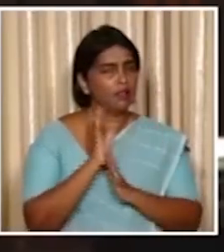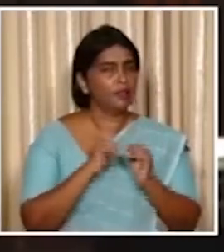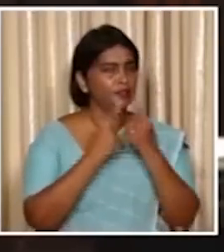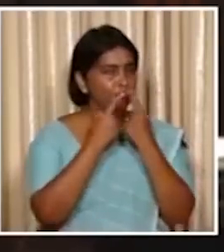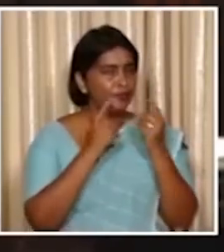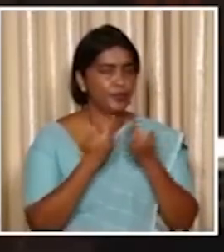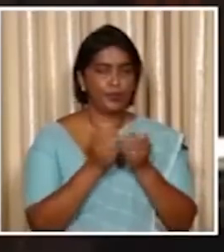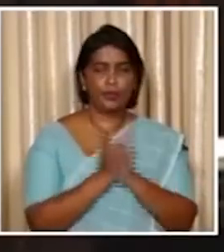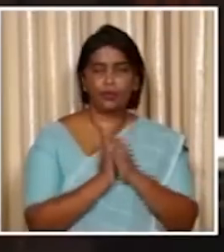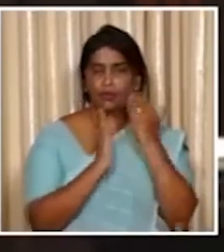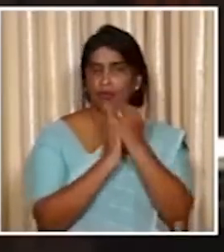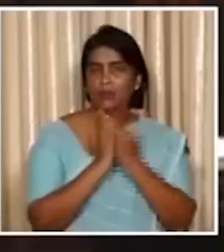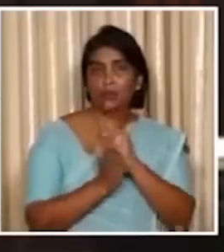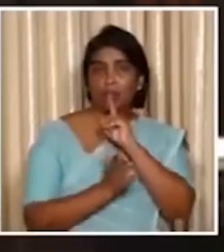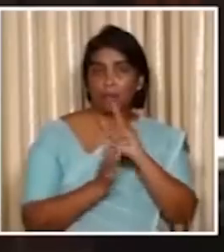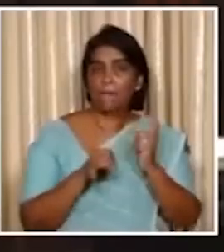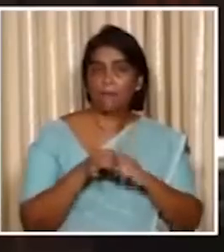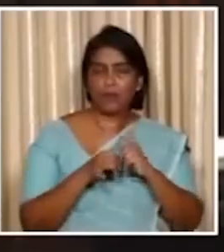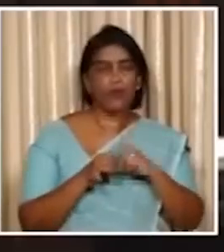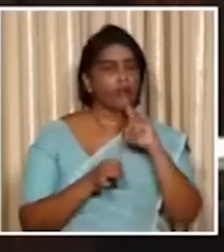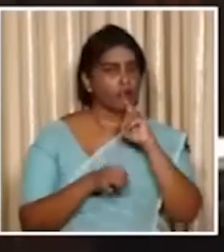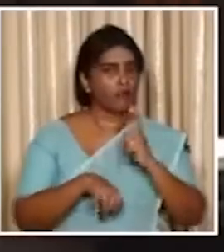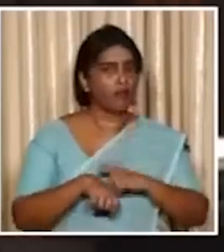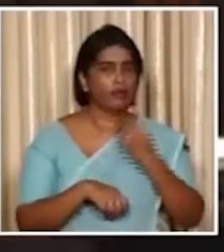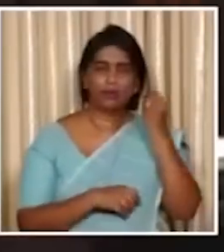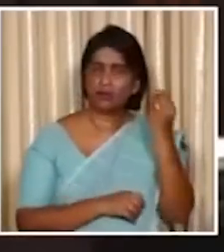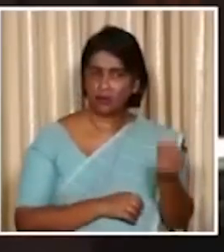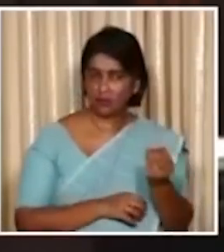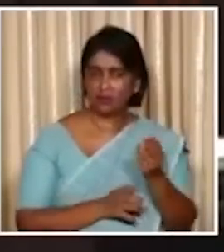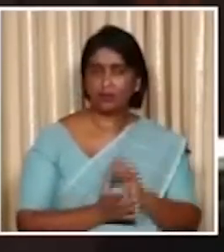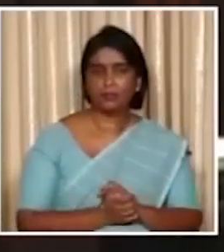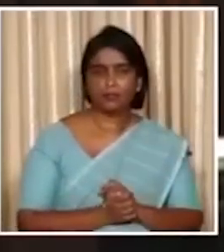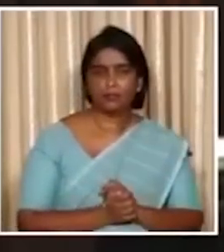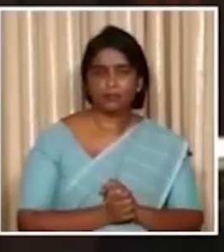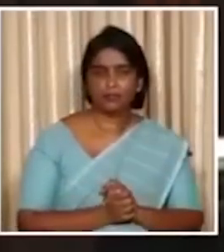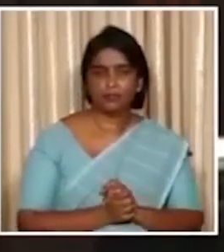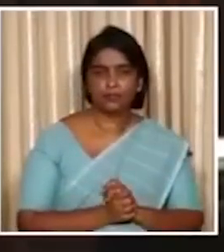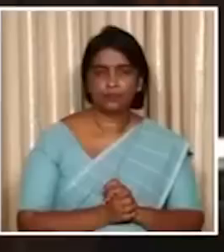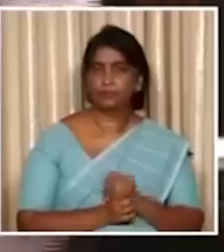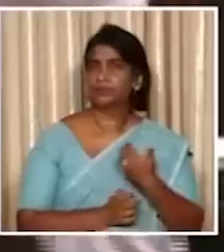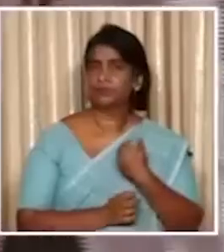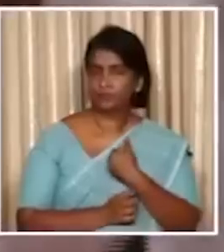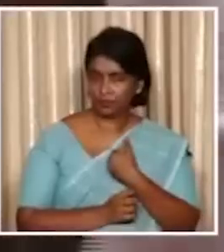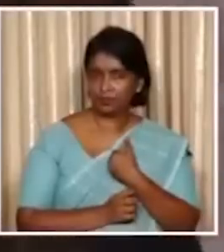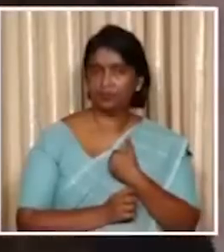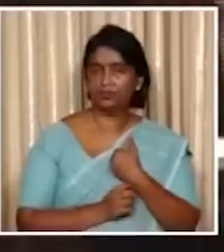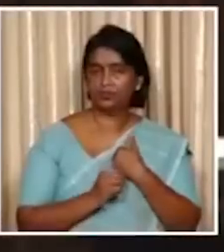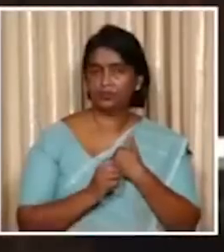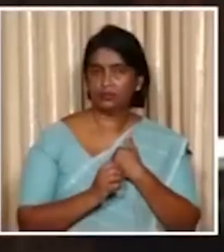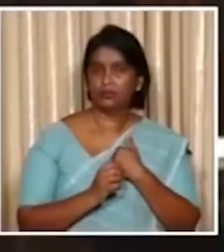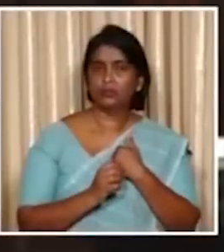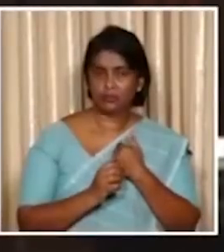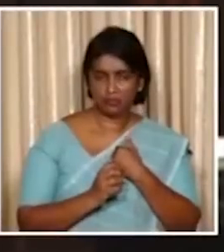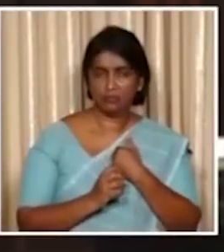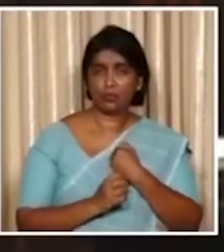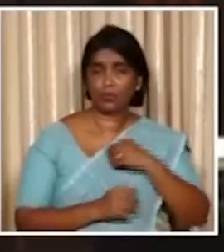when their names weren't even on the question. Right? Representing the north and the east, I got the highest number of preferential votes from my party in